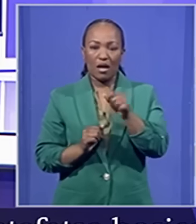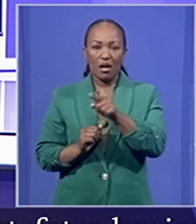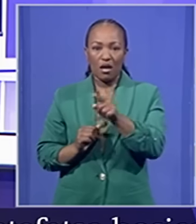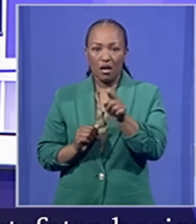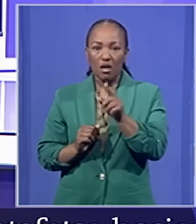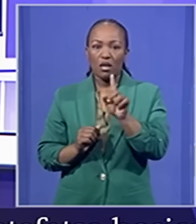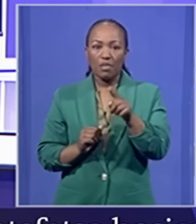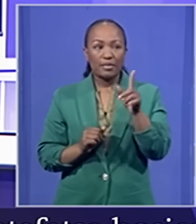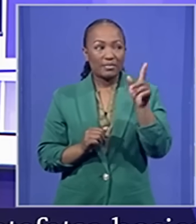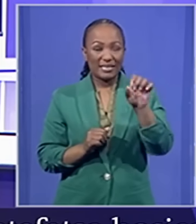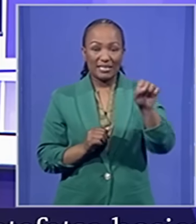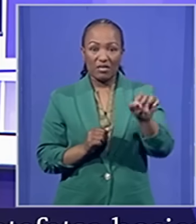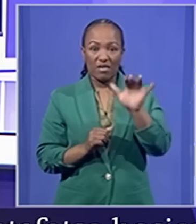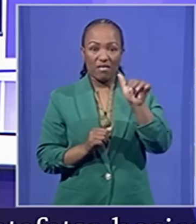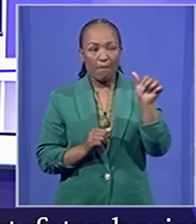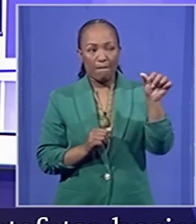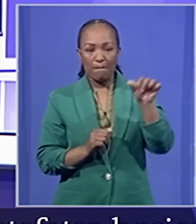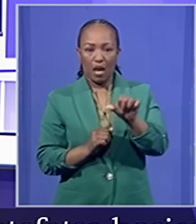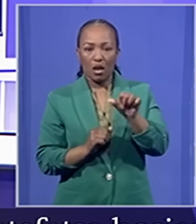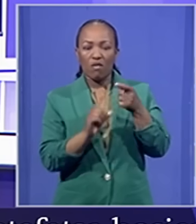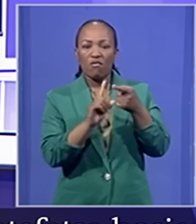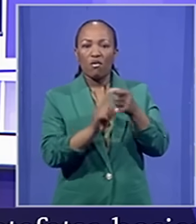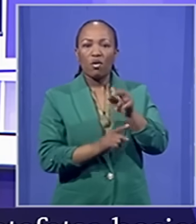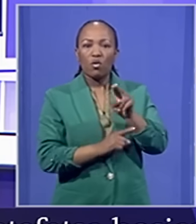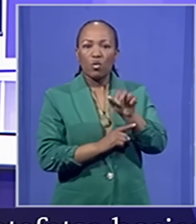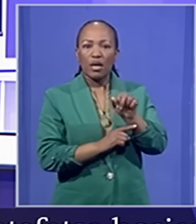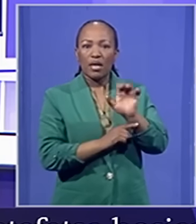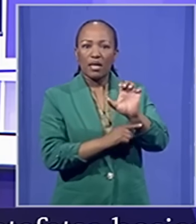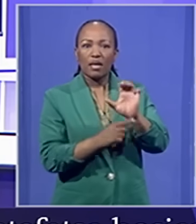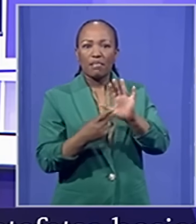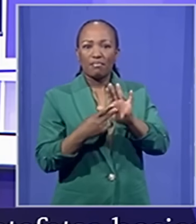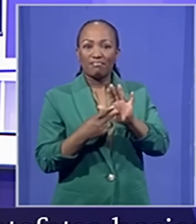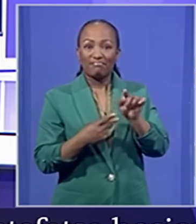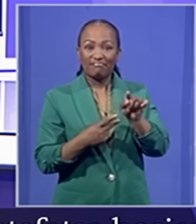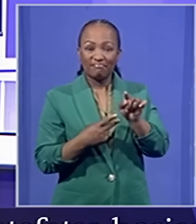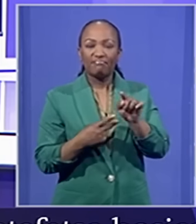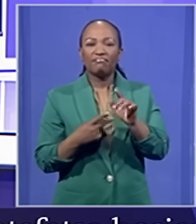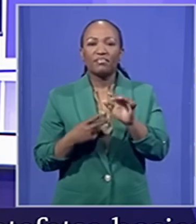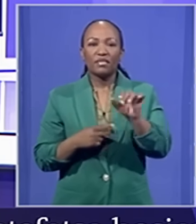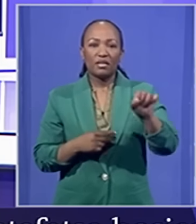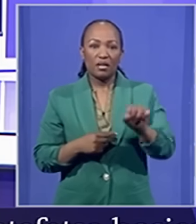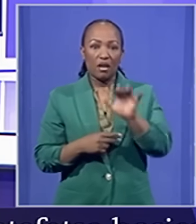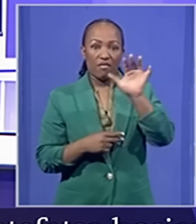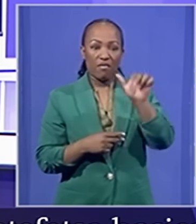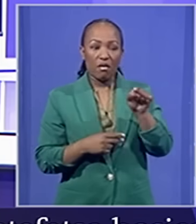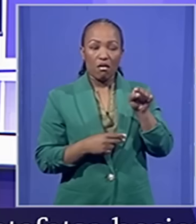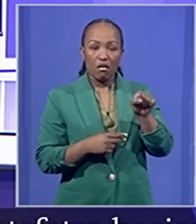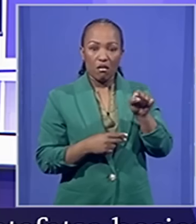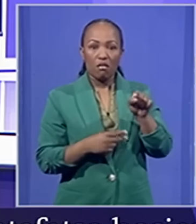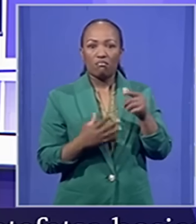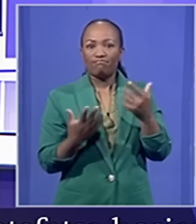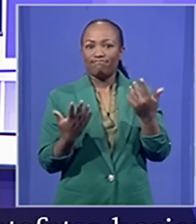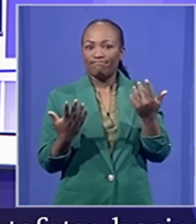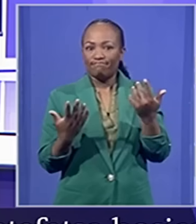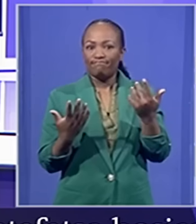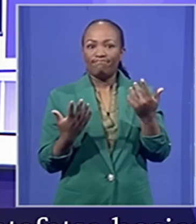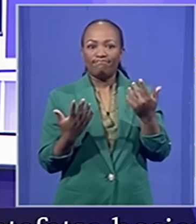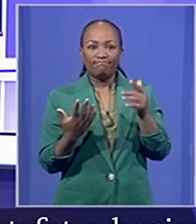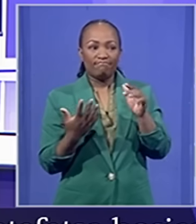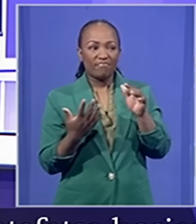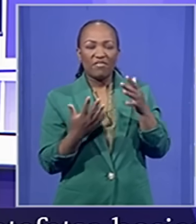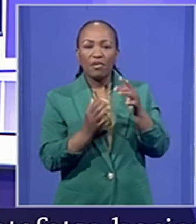busedwe monogae go tswa ka kwa United Arab Emirates. Botlhankedi ba Aforika Borwa ba sale ba goeleditse barwa ba